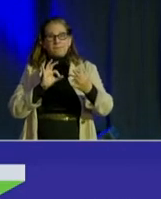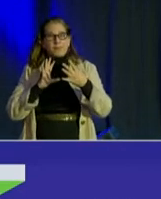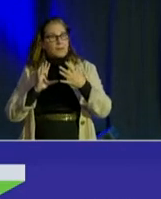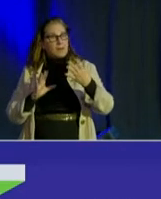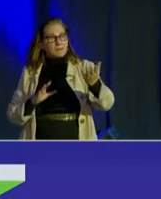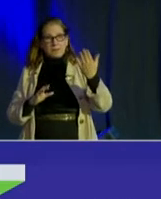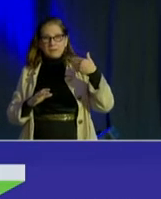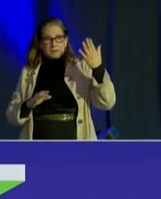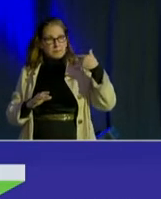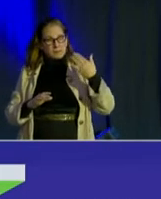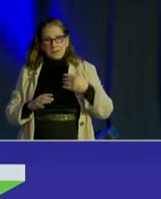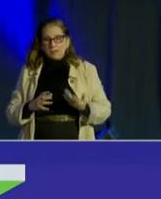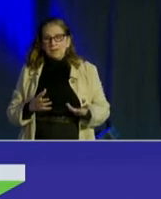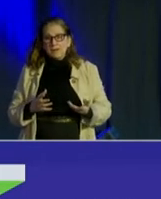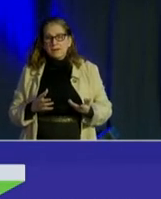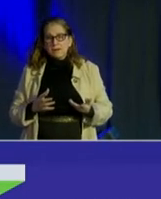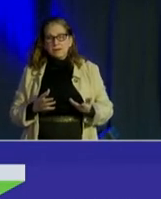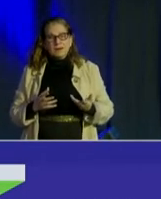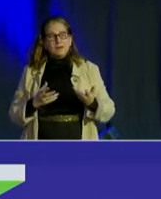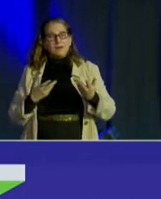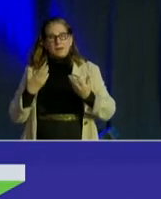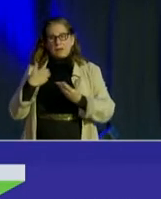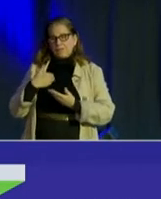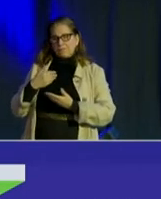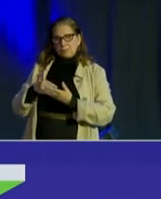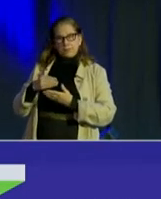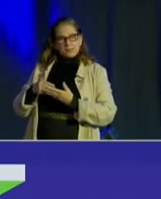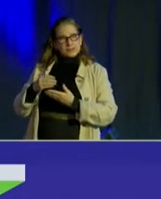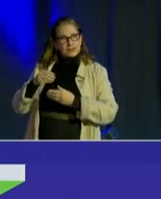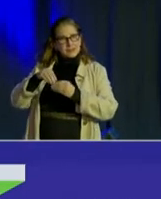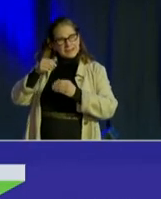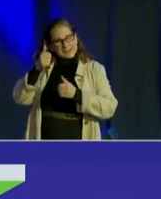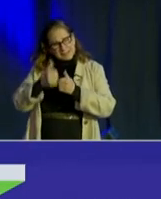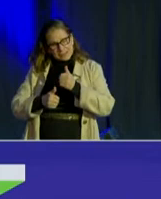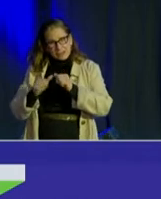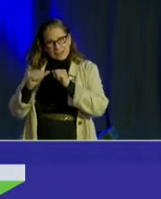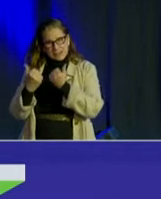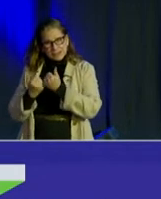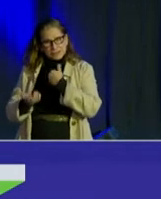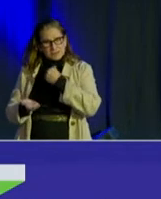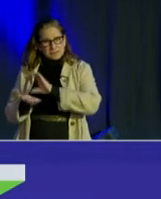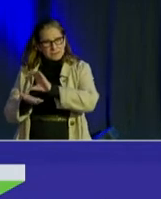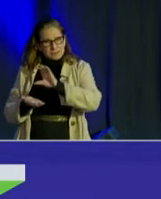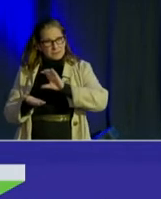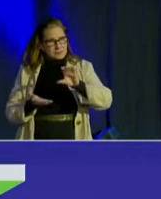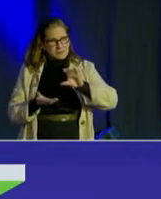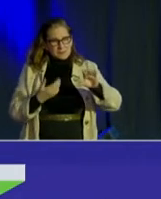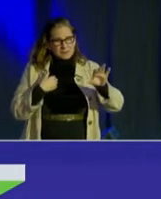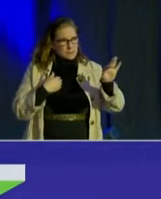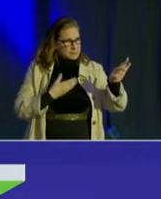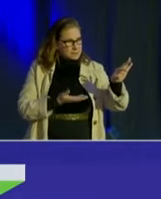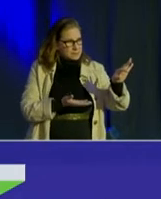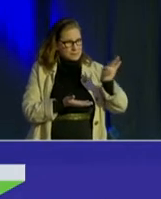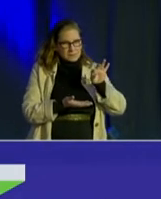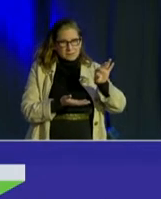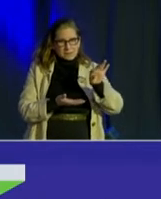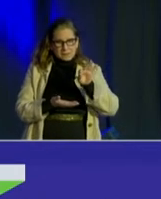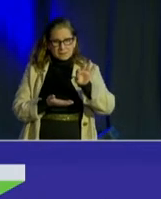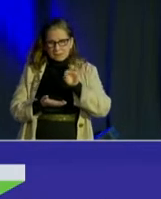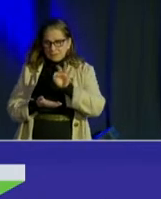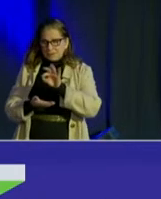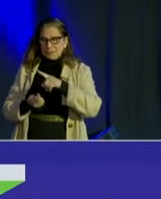individual agencies and exists in part of our buckets of federal and local dollars that we spend for a COVID